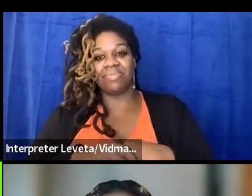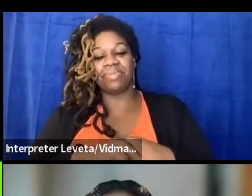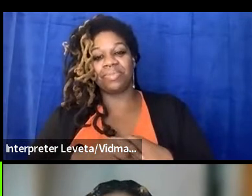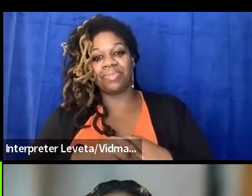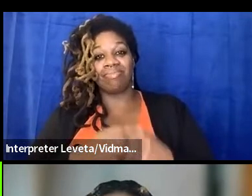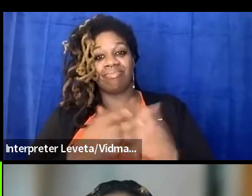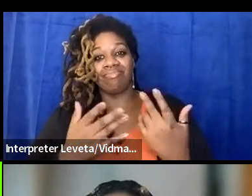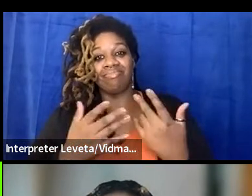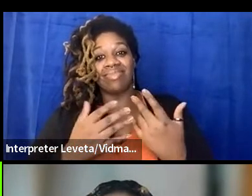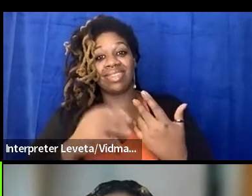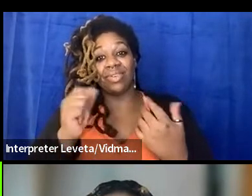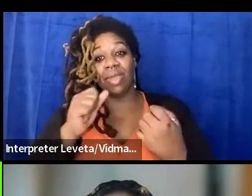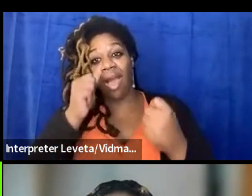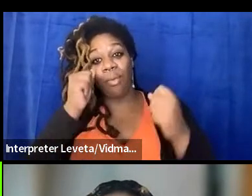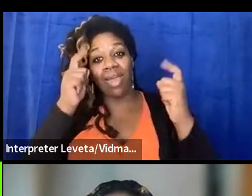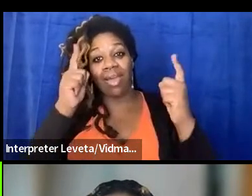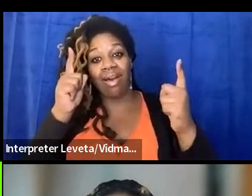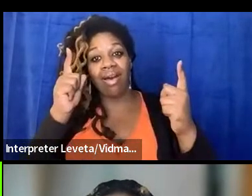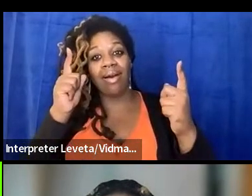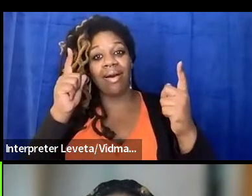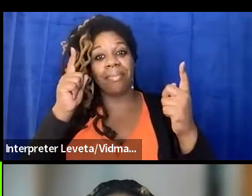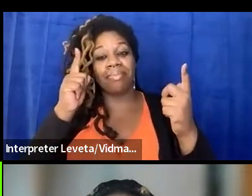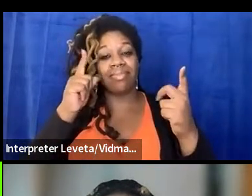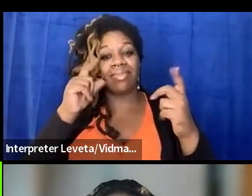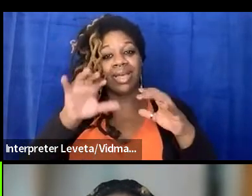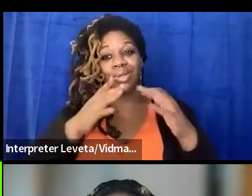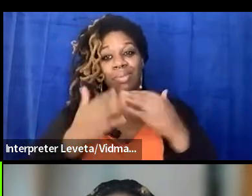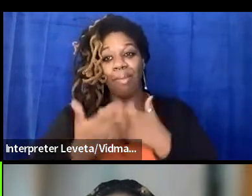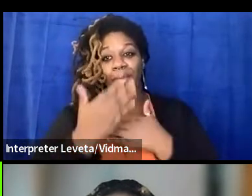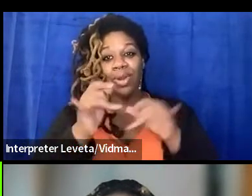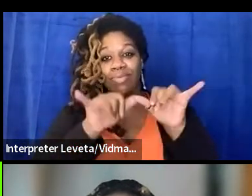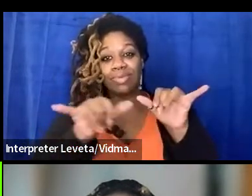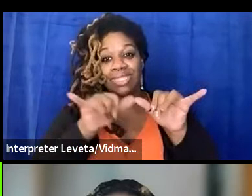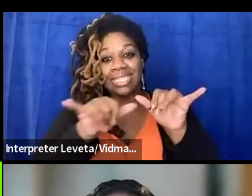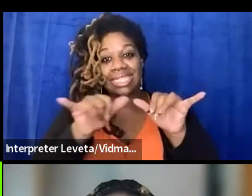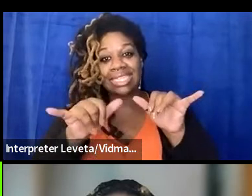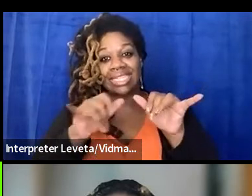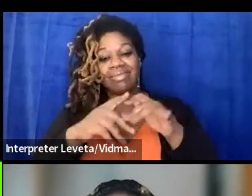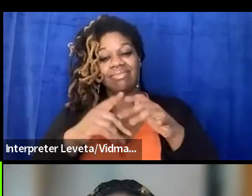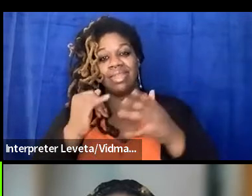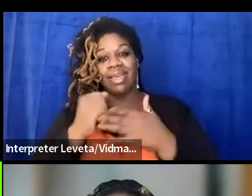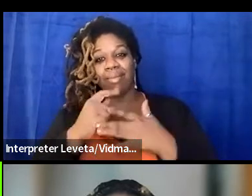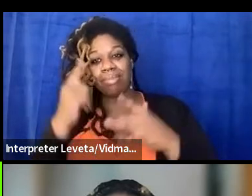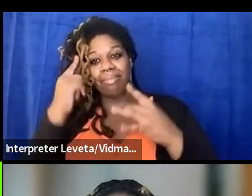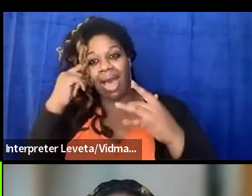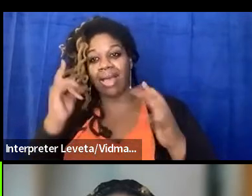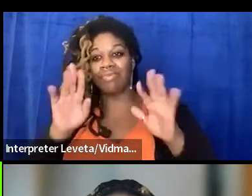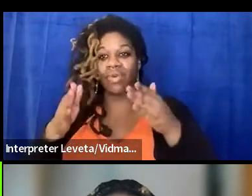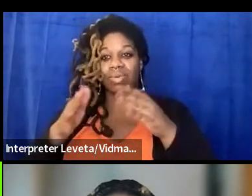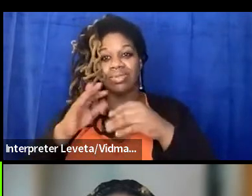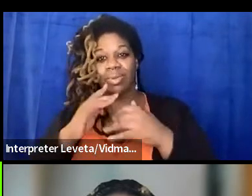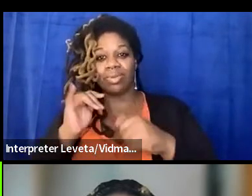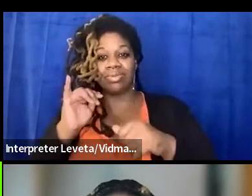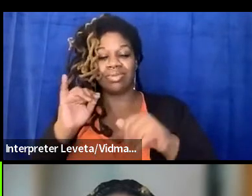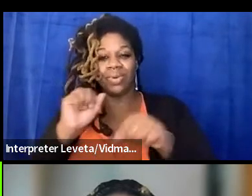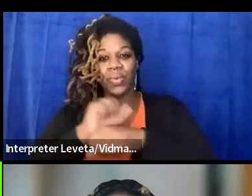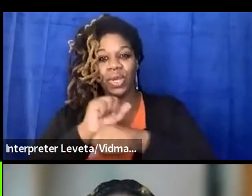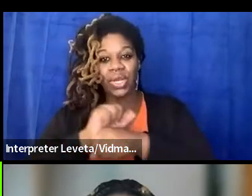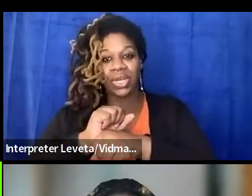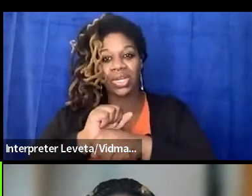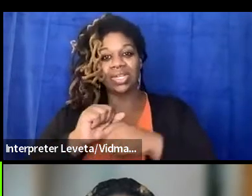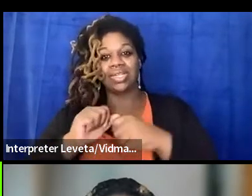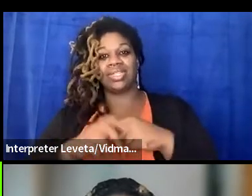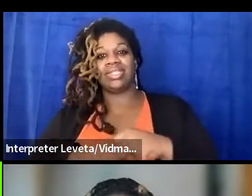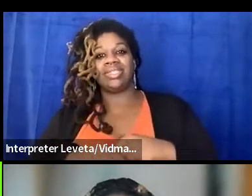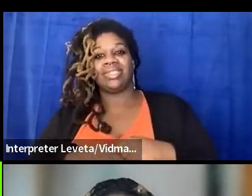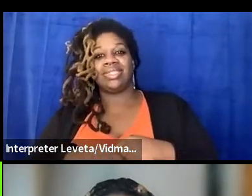like wake up, sort of do my little morning routine to put me like in the work space, sort of start clearing off all of